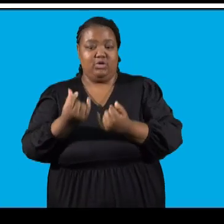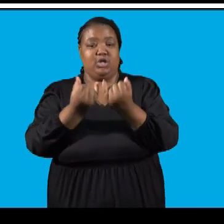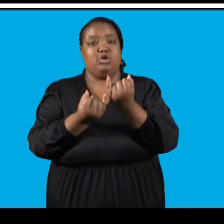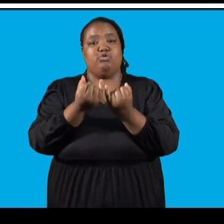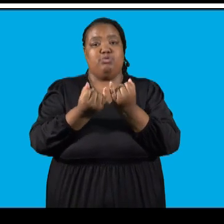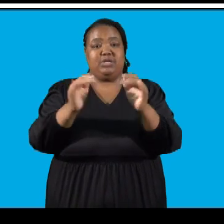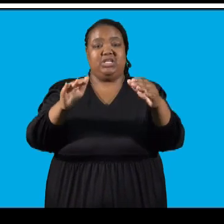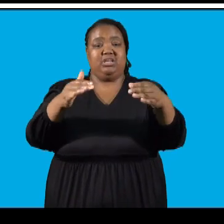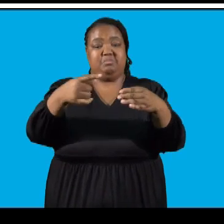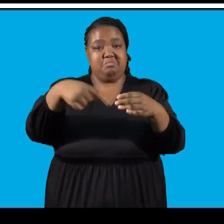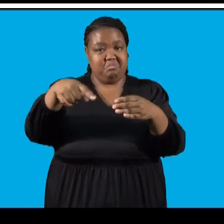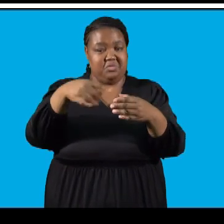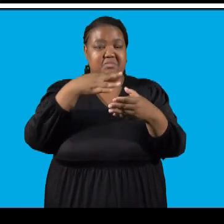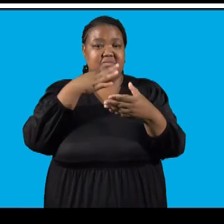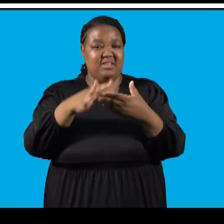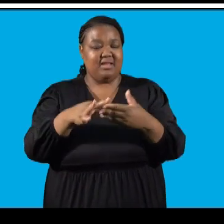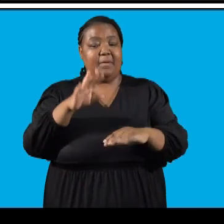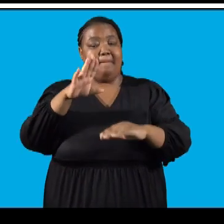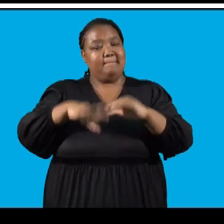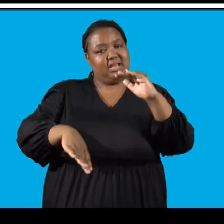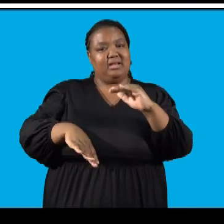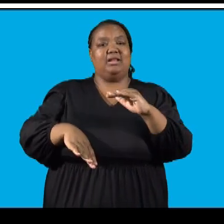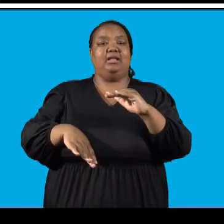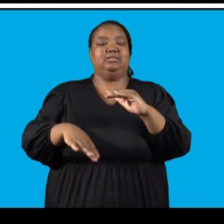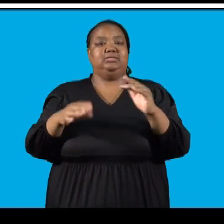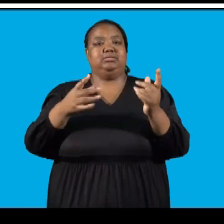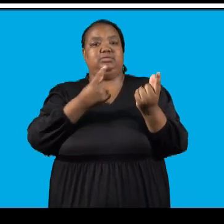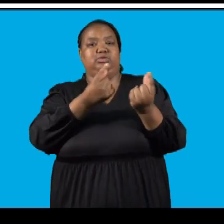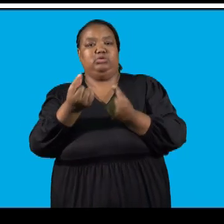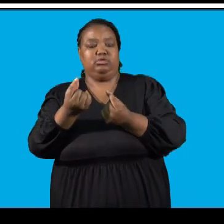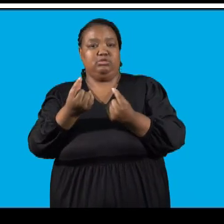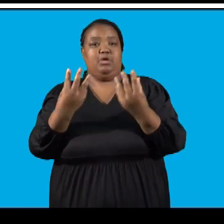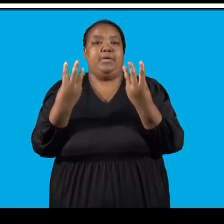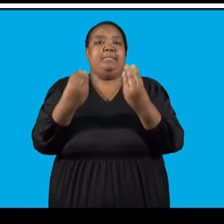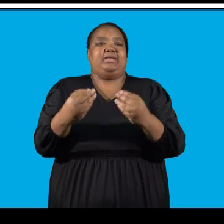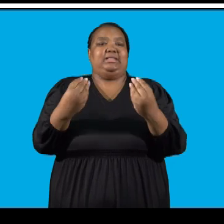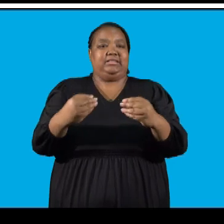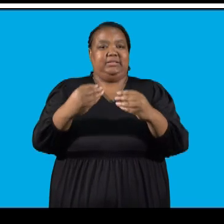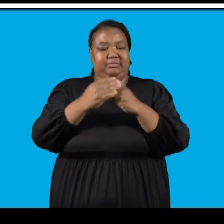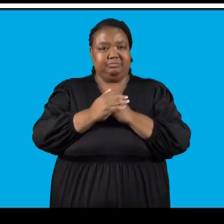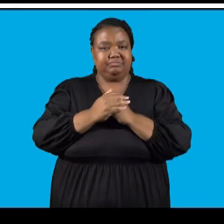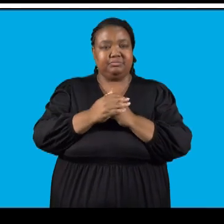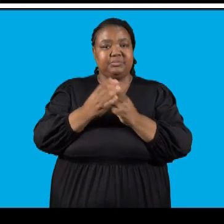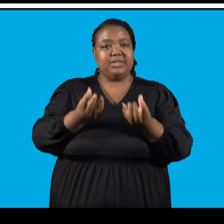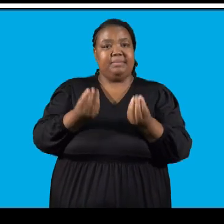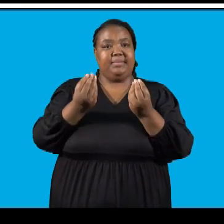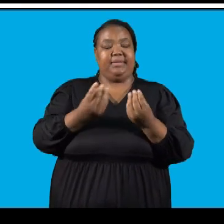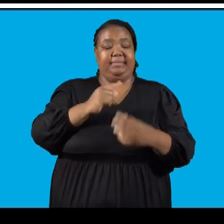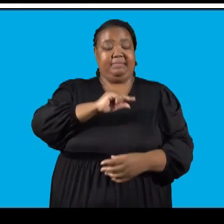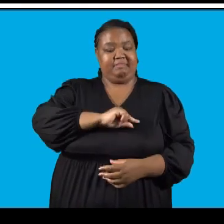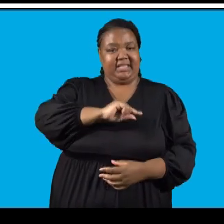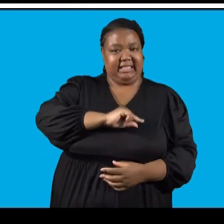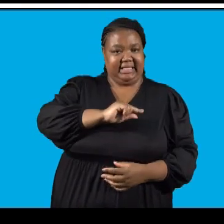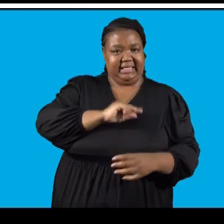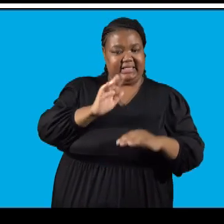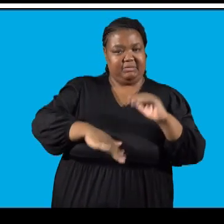recommendations to the Competition Tribunal on penalties to be imposed on businesses that